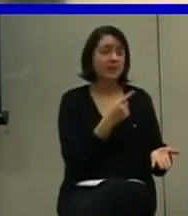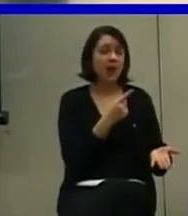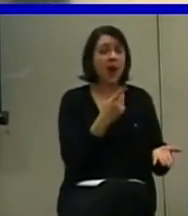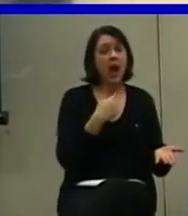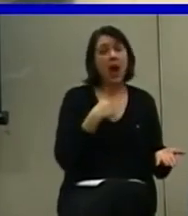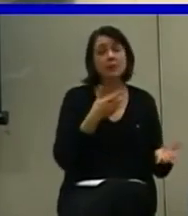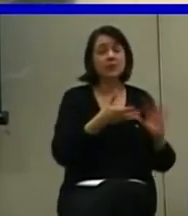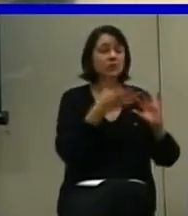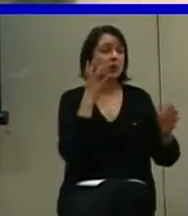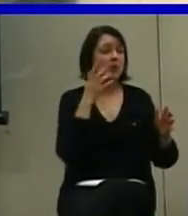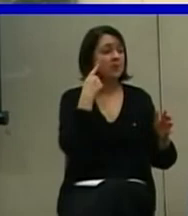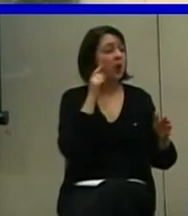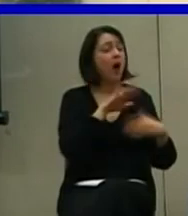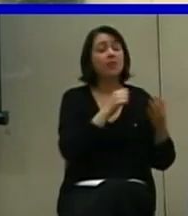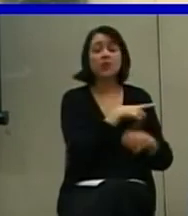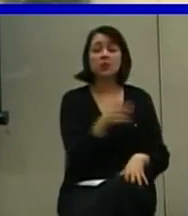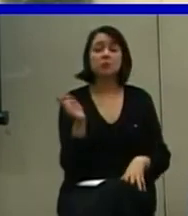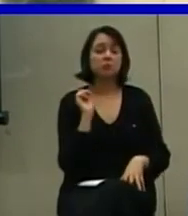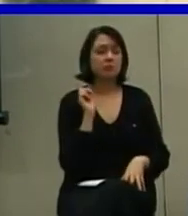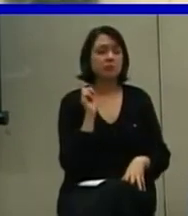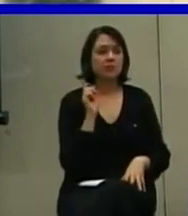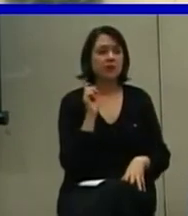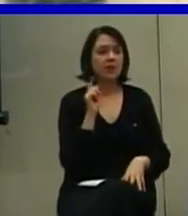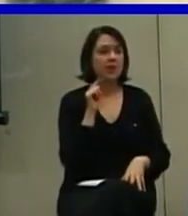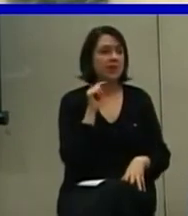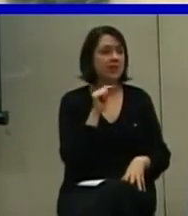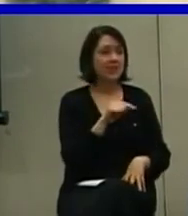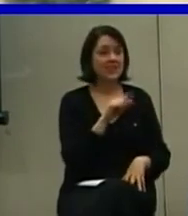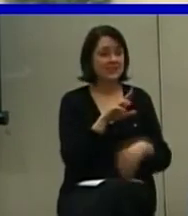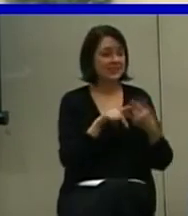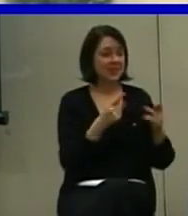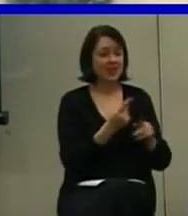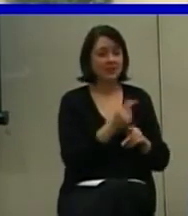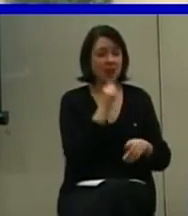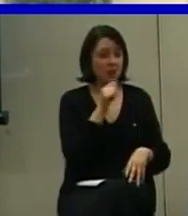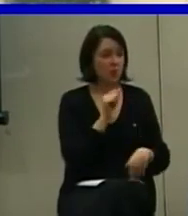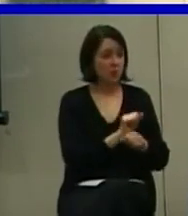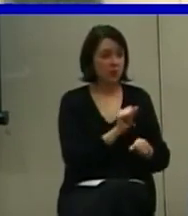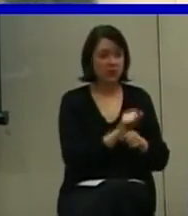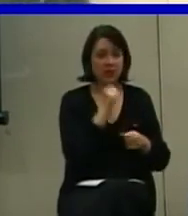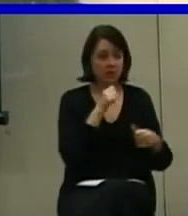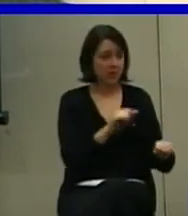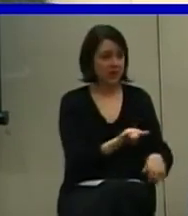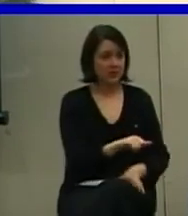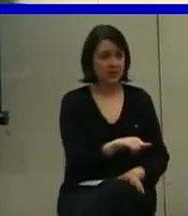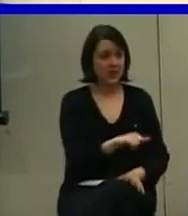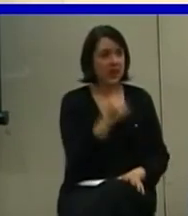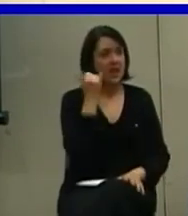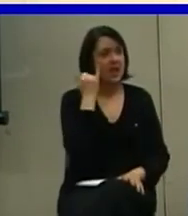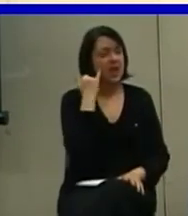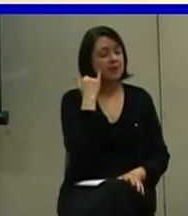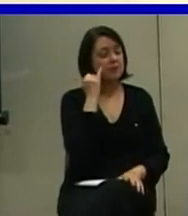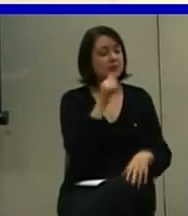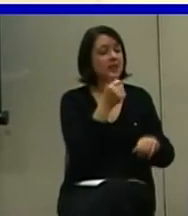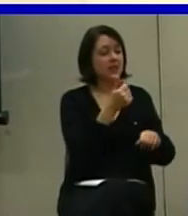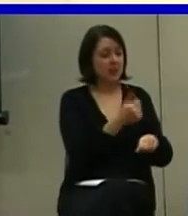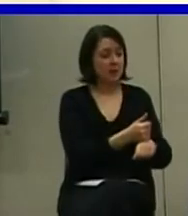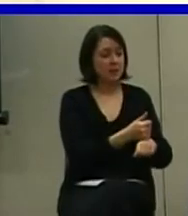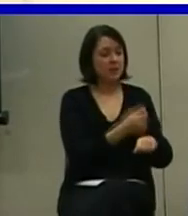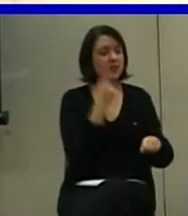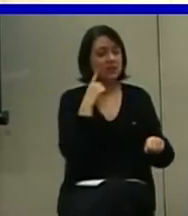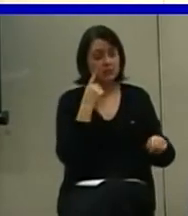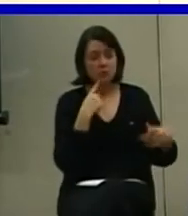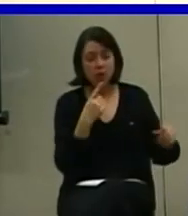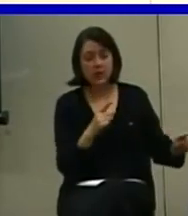I'm going to ruin it for all of you, this won't work and don't try it. If you do put it in place and you think it's